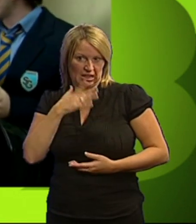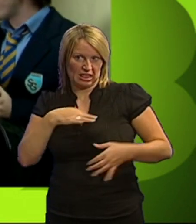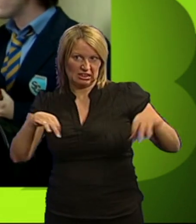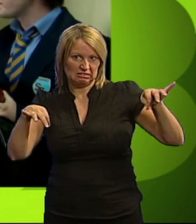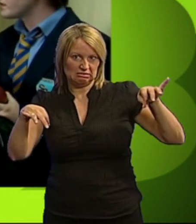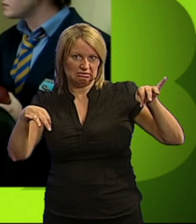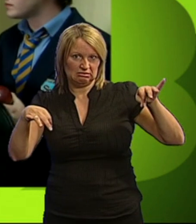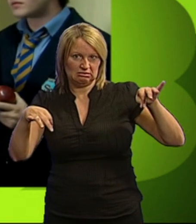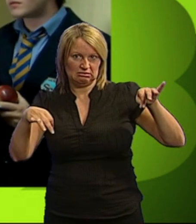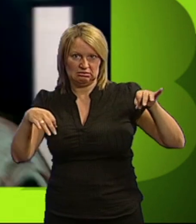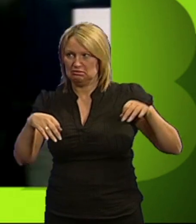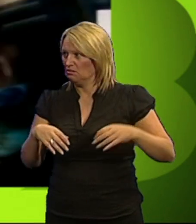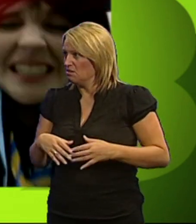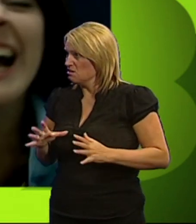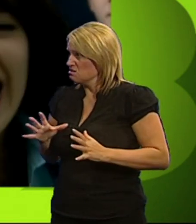you think she liked this?